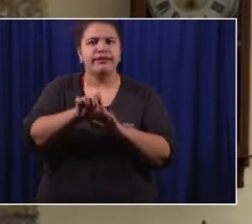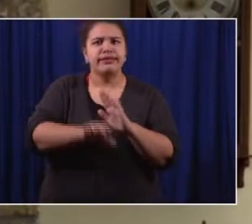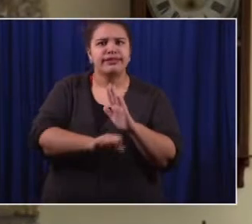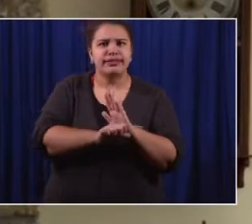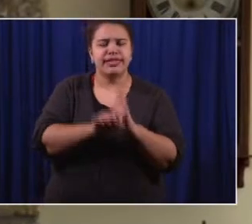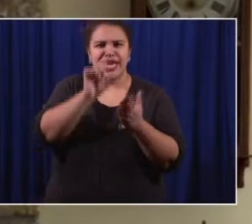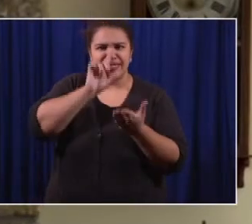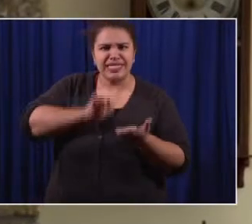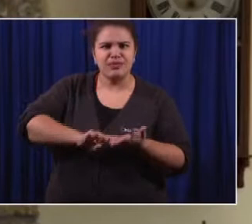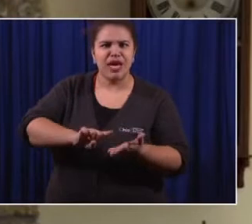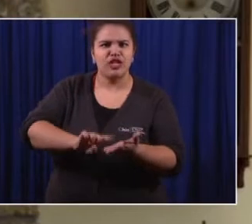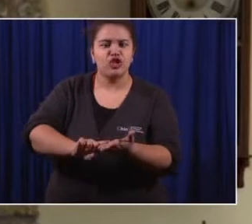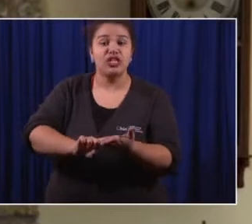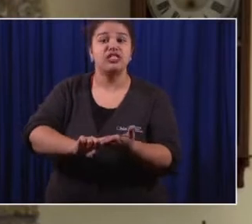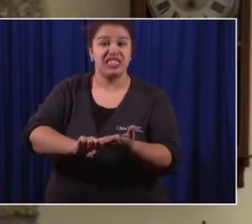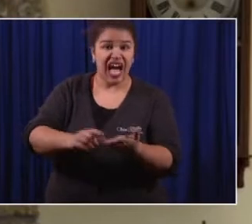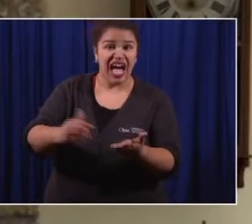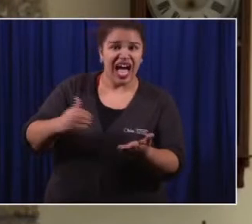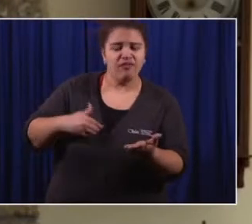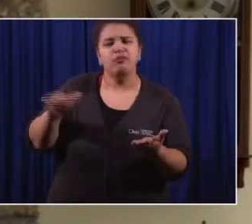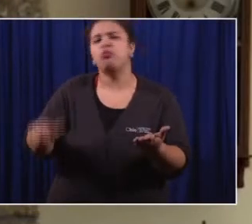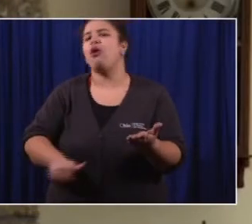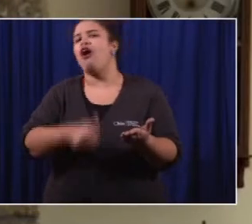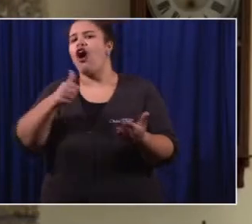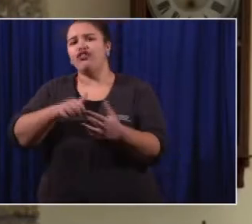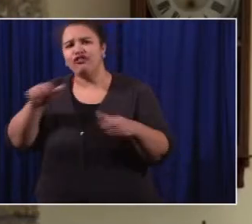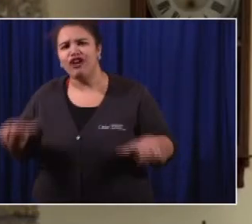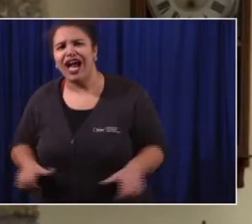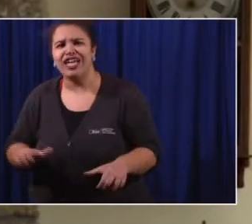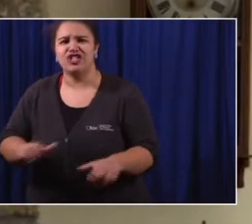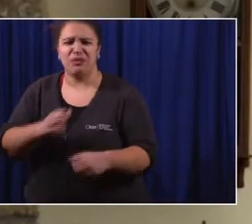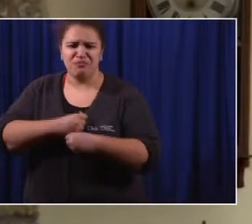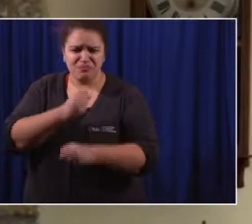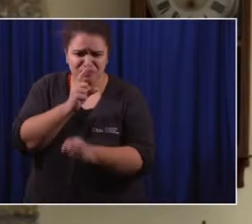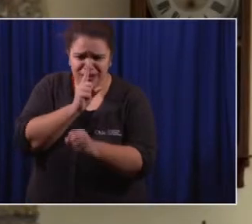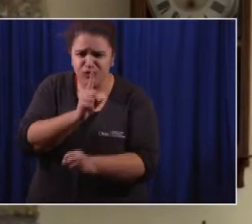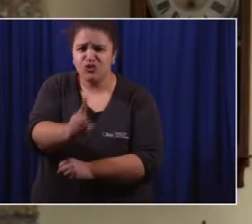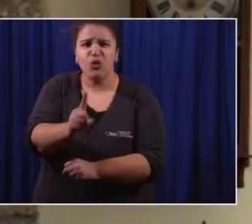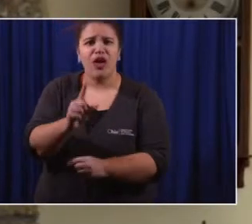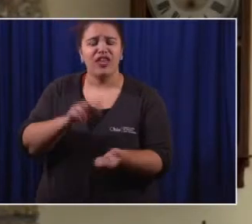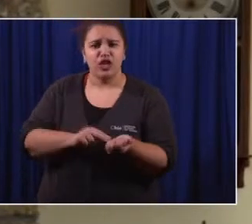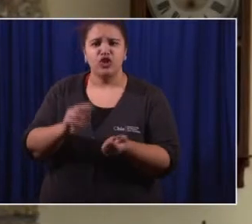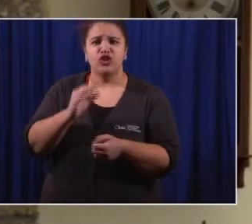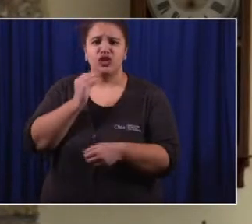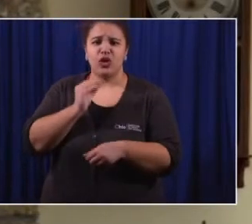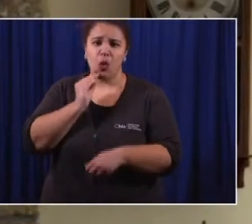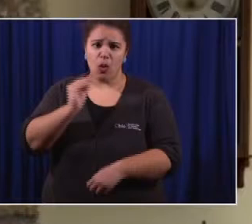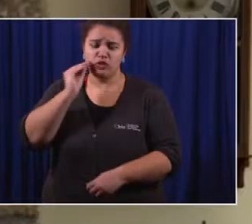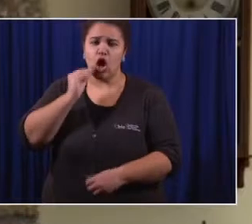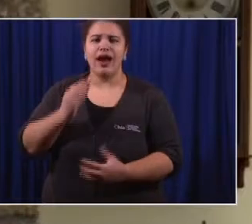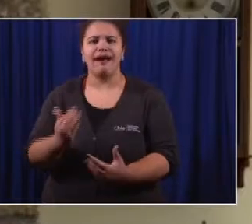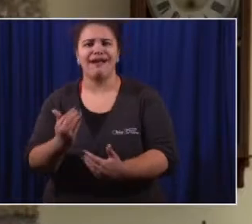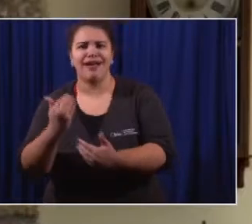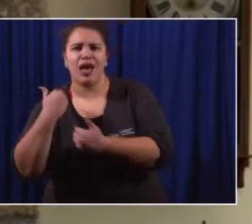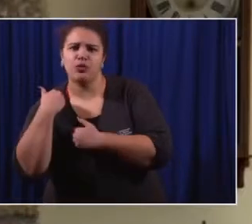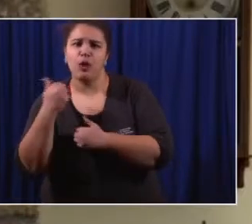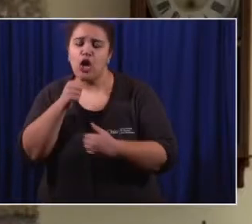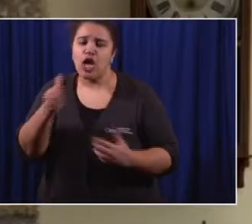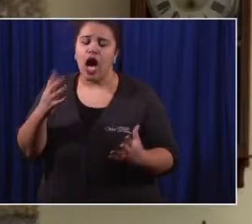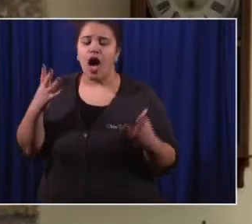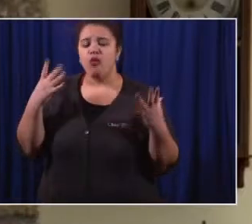home facilities accountable for the spread of COVID-19. And I guess, what would you say to family members who are calling for some sort